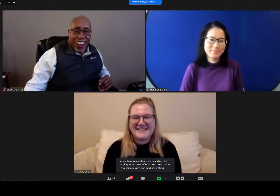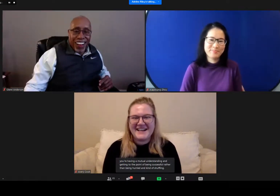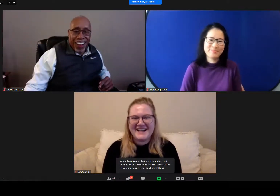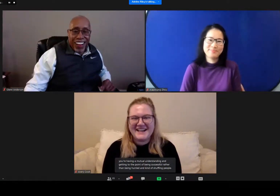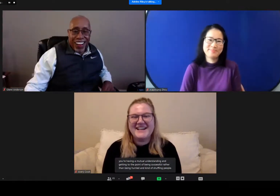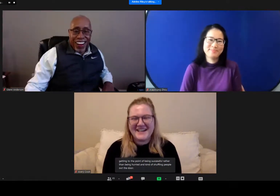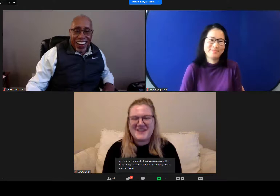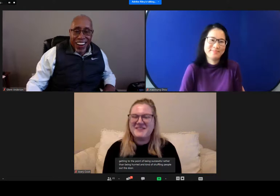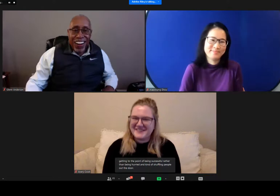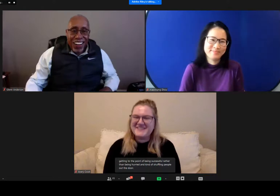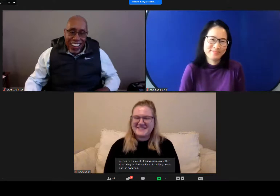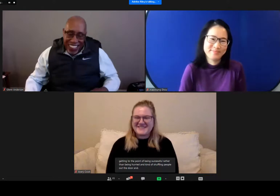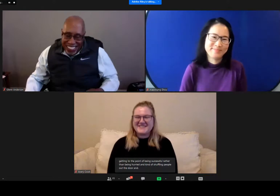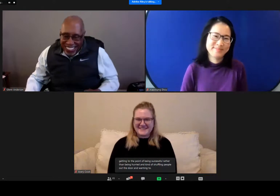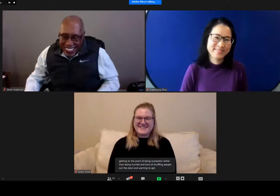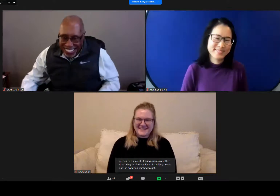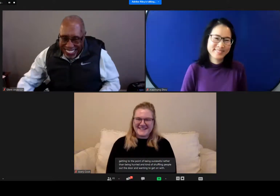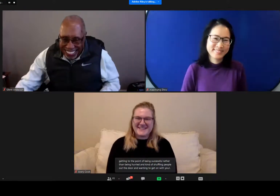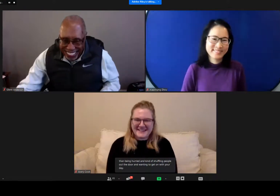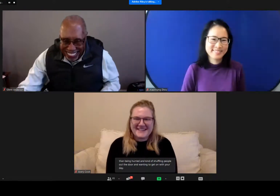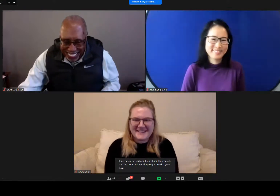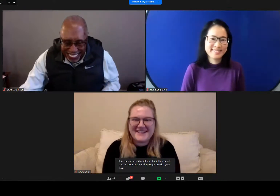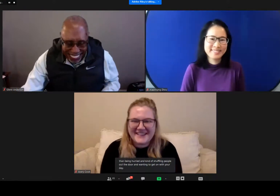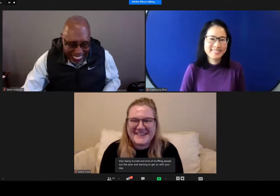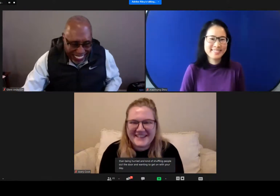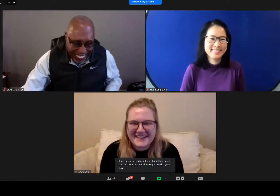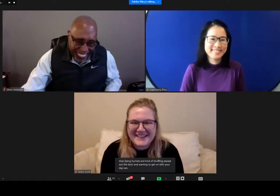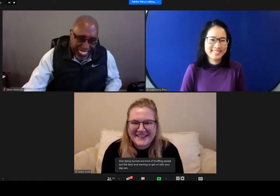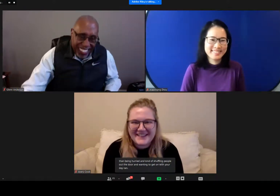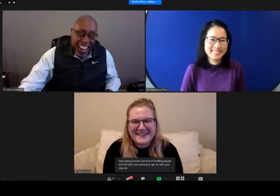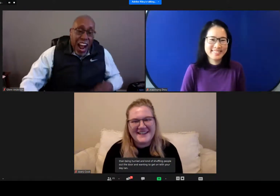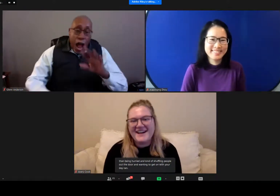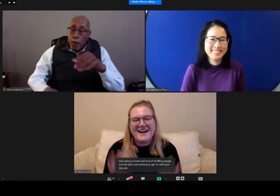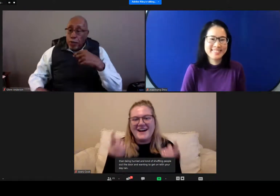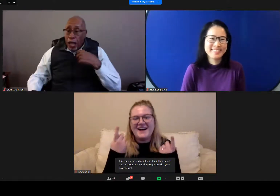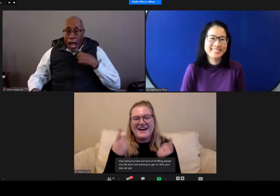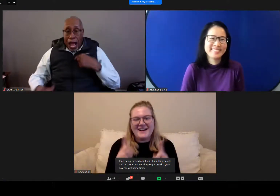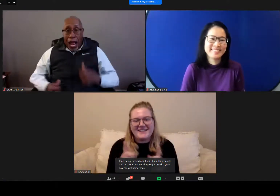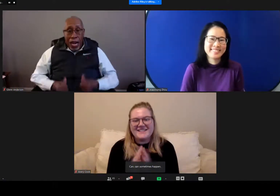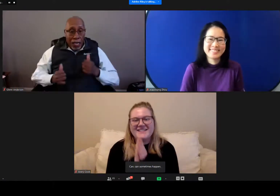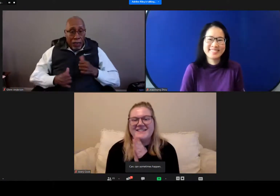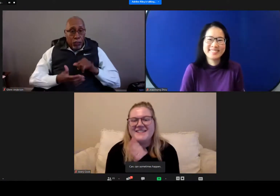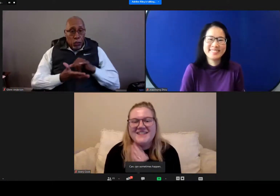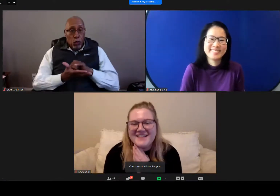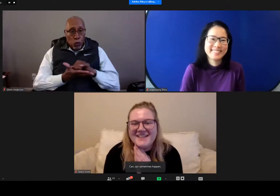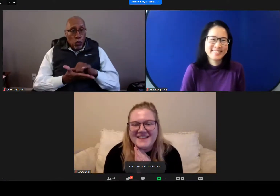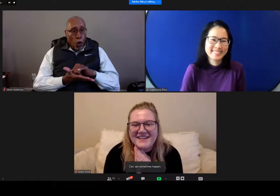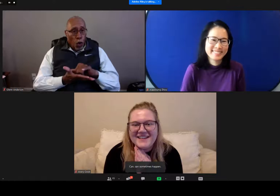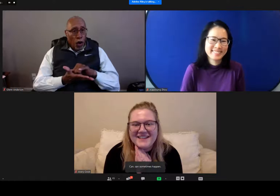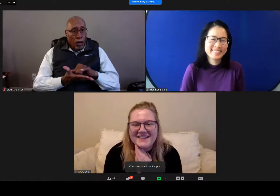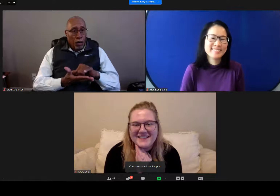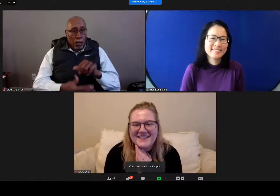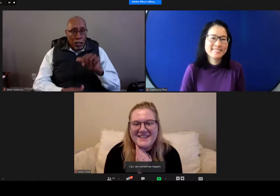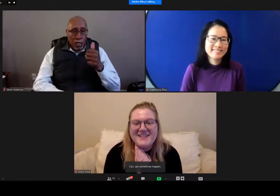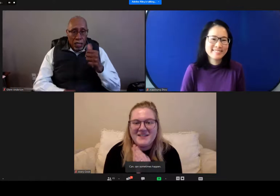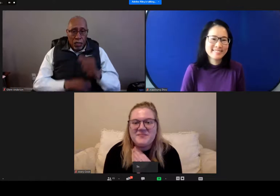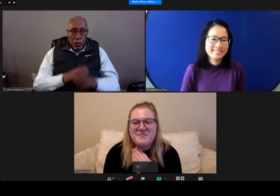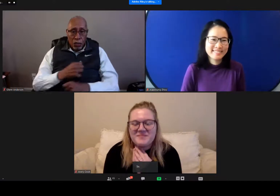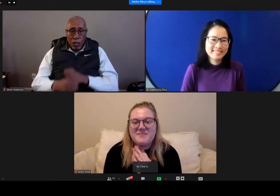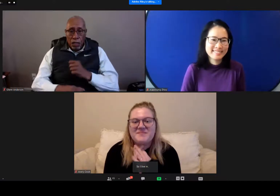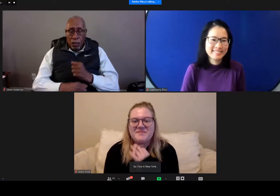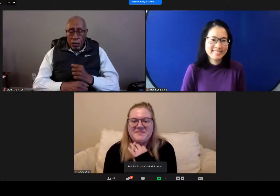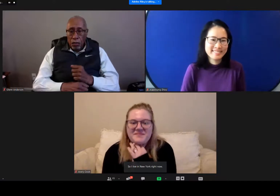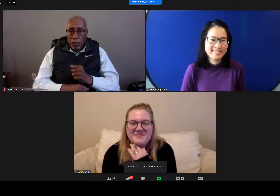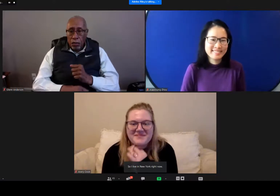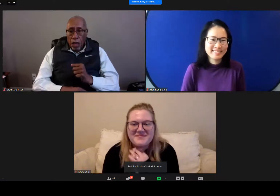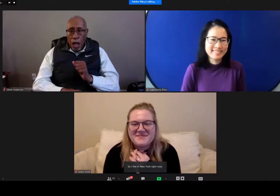people out the door and wanting to get on with your day can sometimes happen. So I live in New York